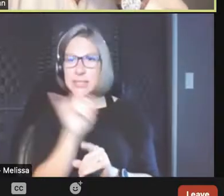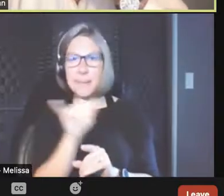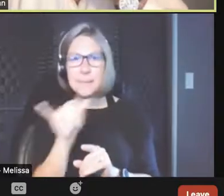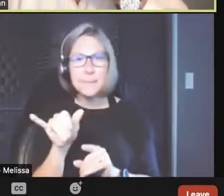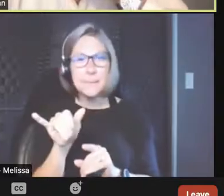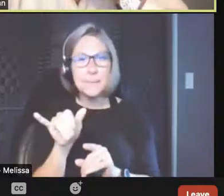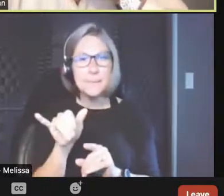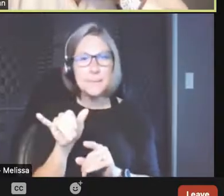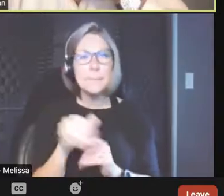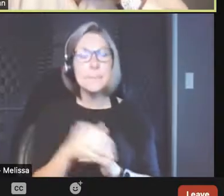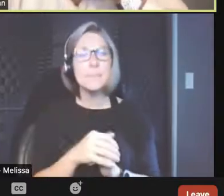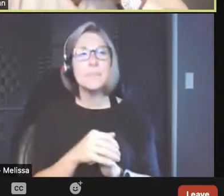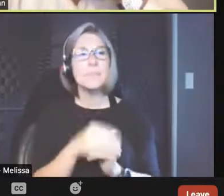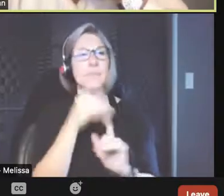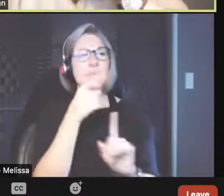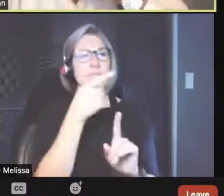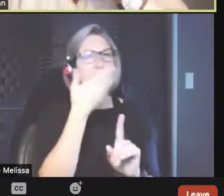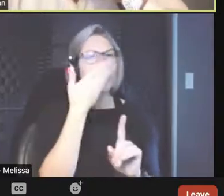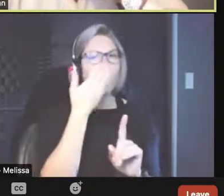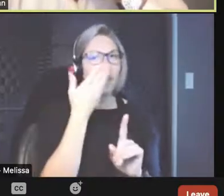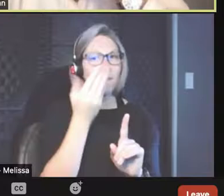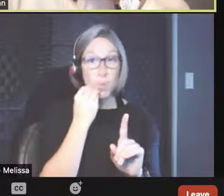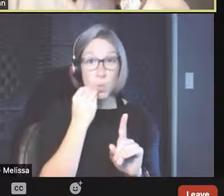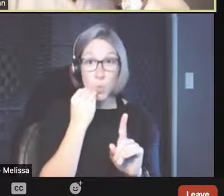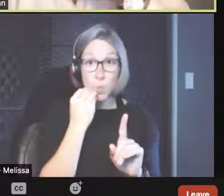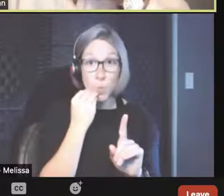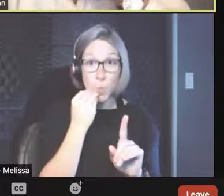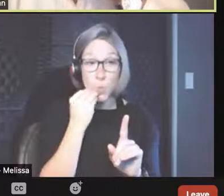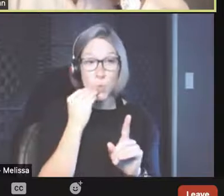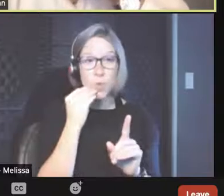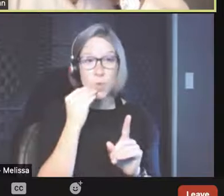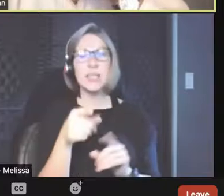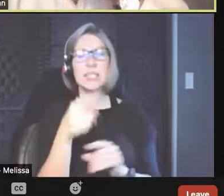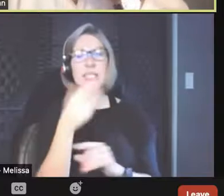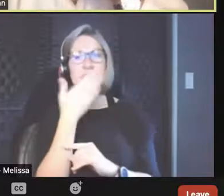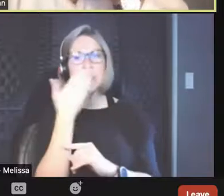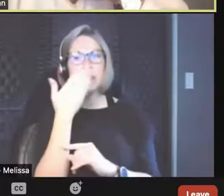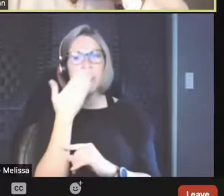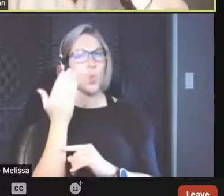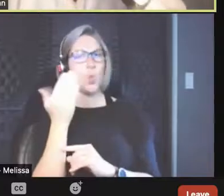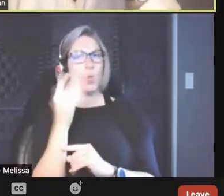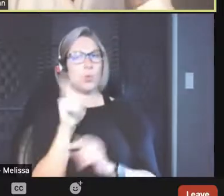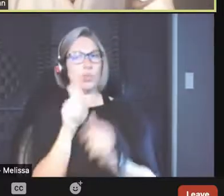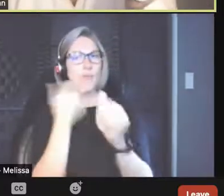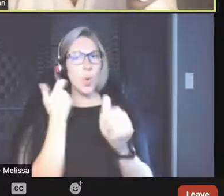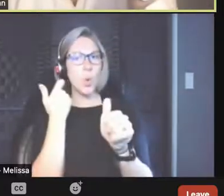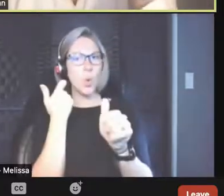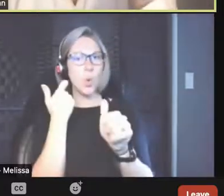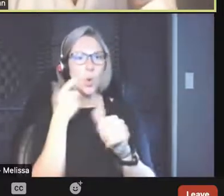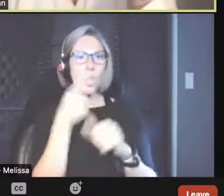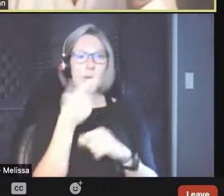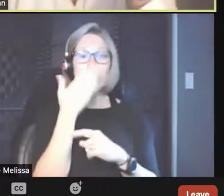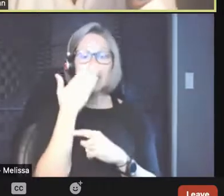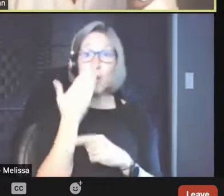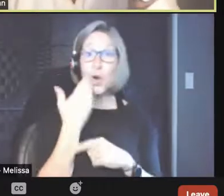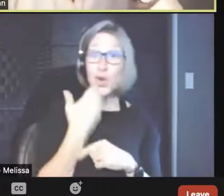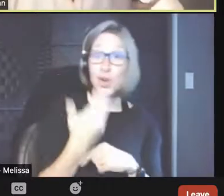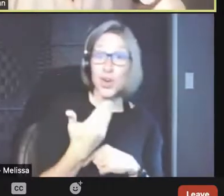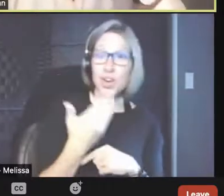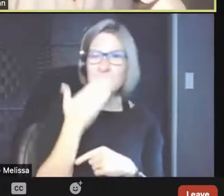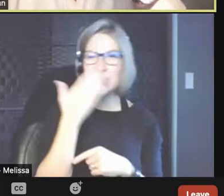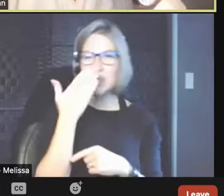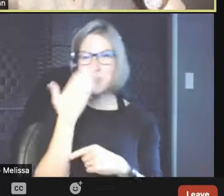this smell like food? Is this smell something I should avoid? Is it pleasant or unpleasant? So there's information